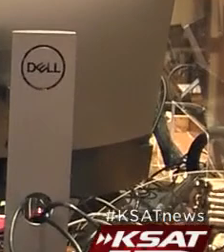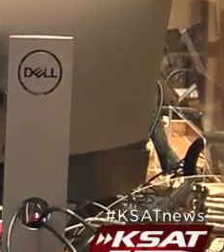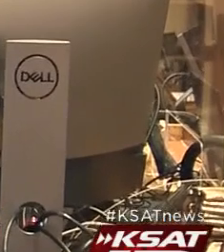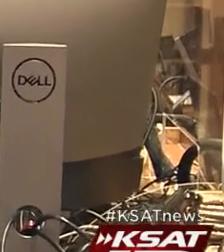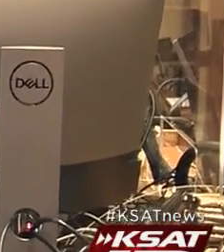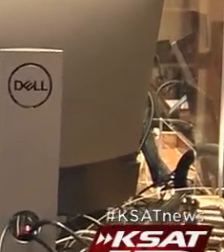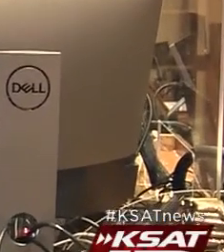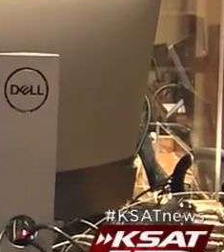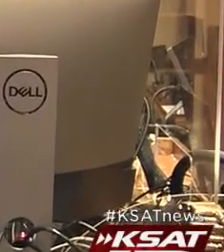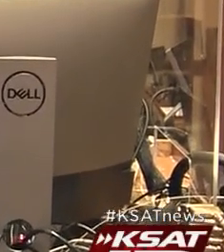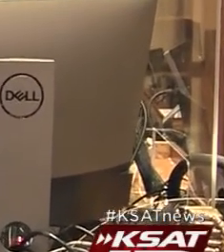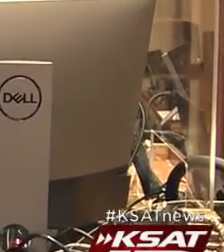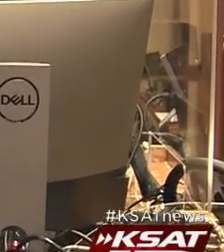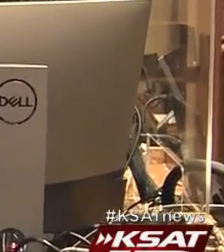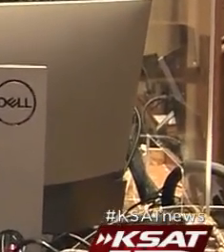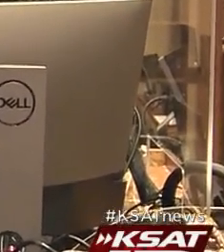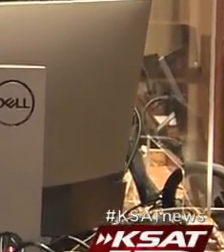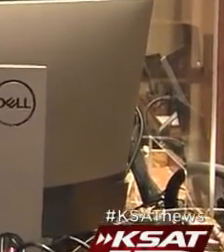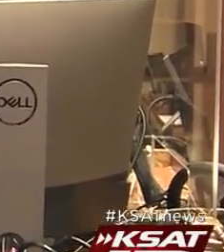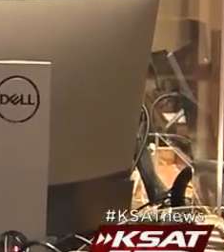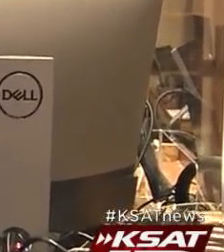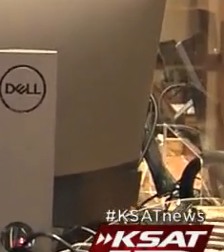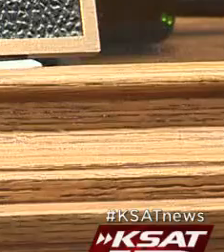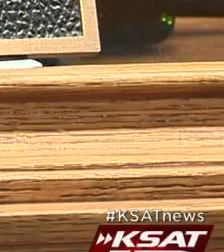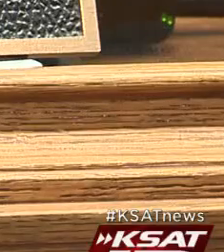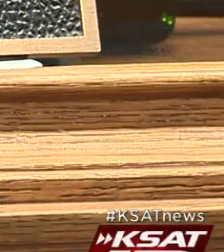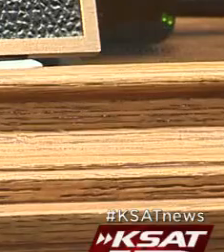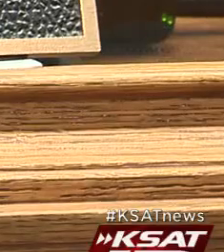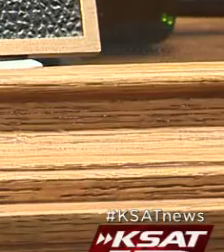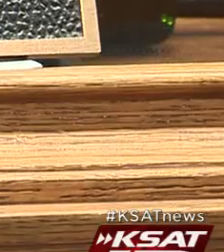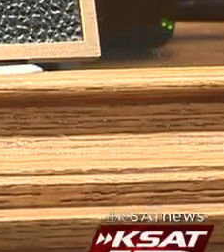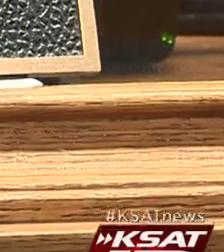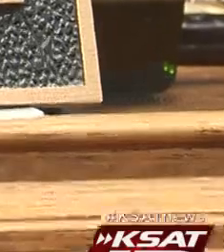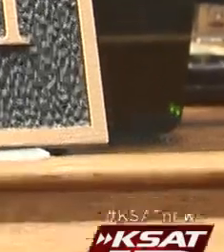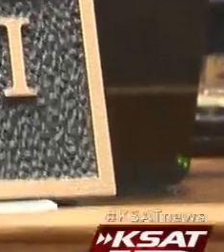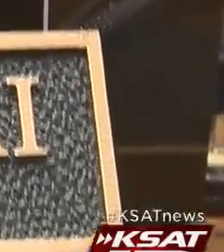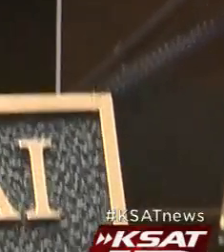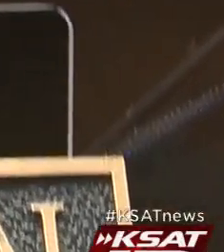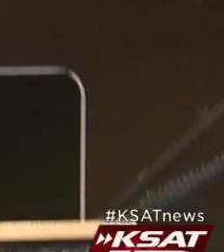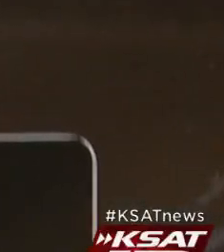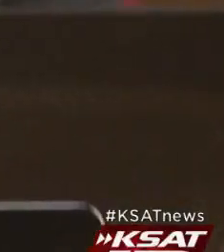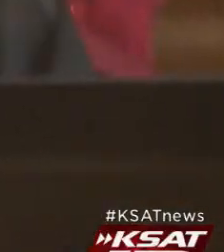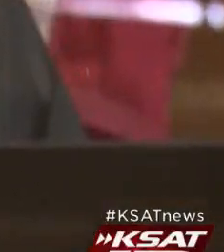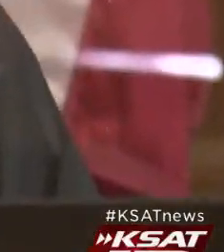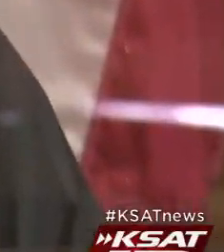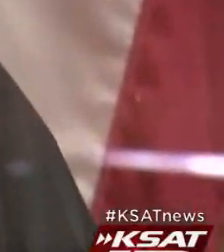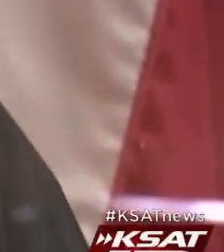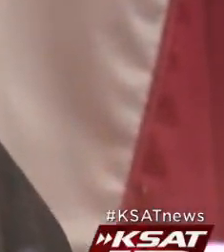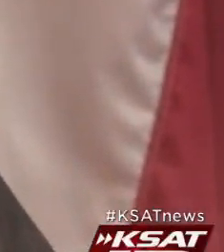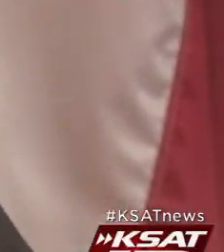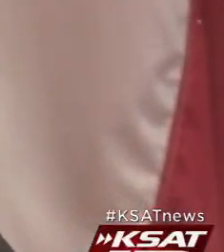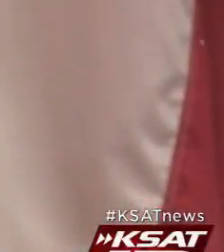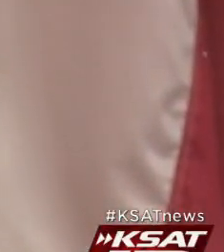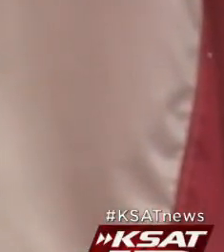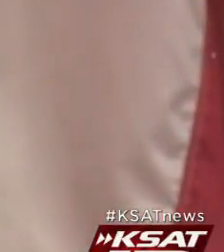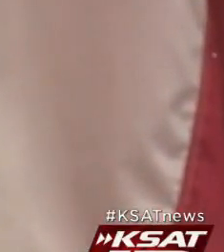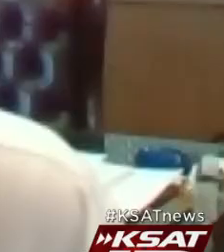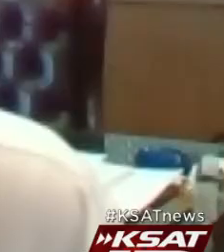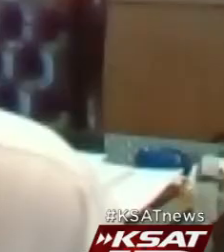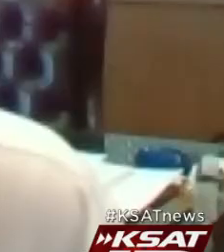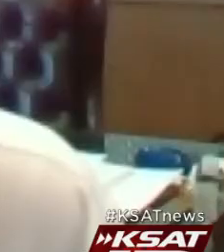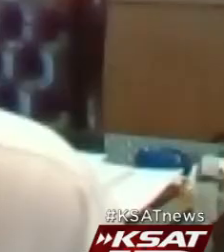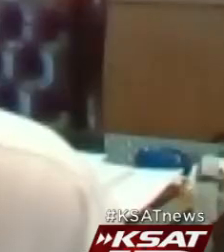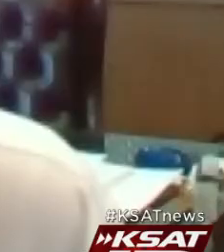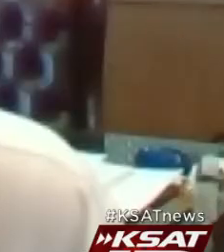a strong advocate of the new court, another weapon in the battle against domestic violence, he said. This was the county